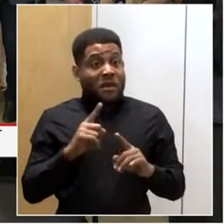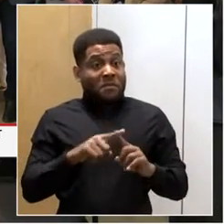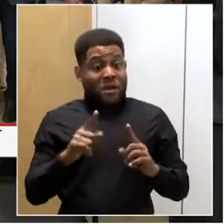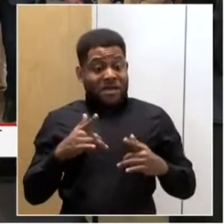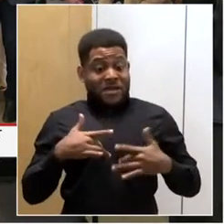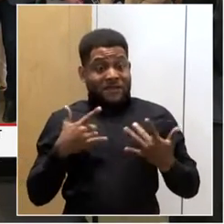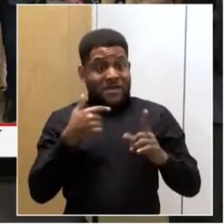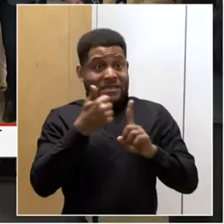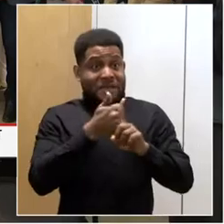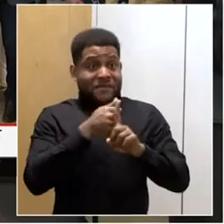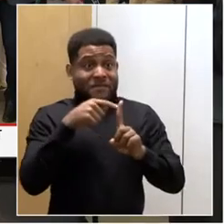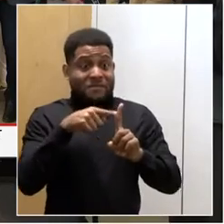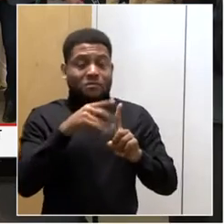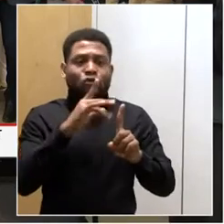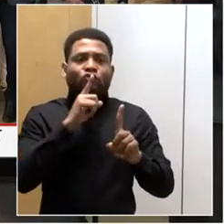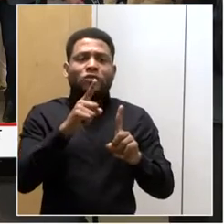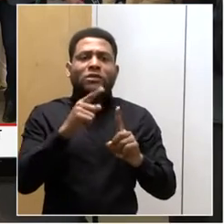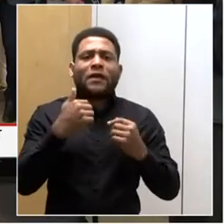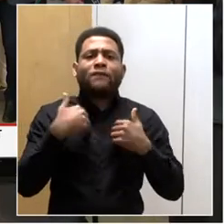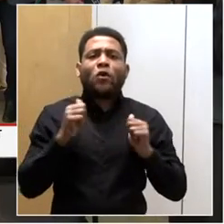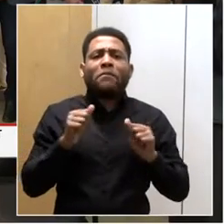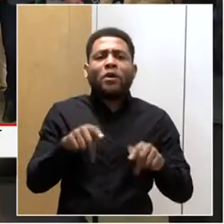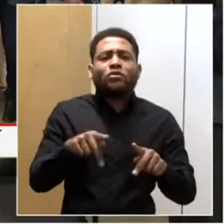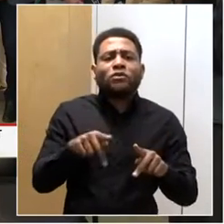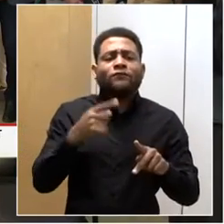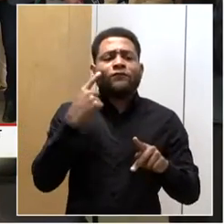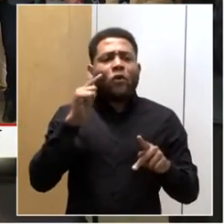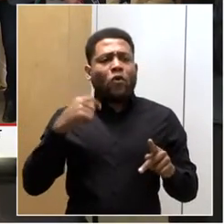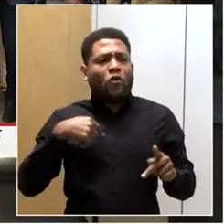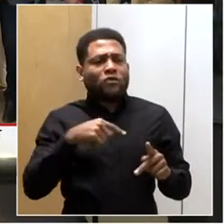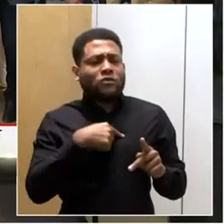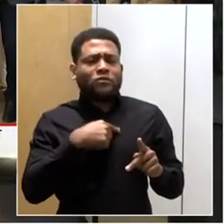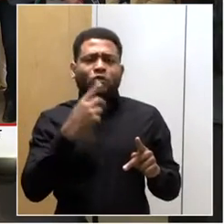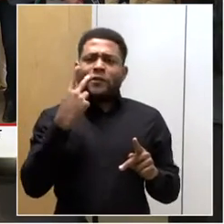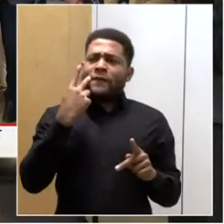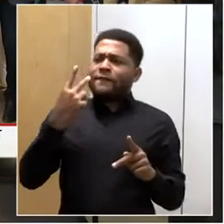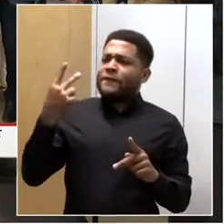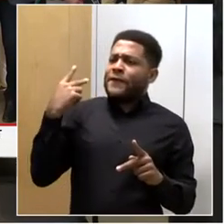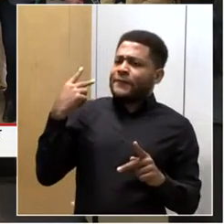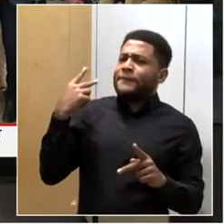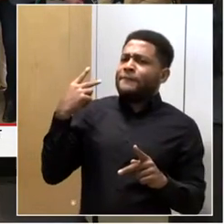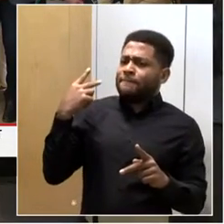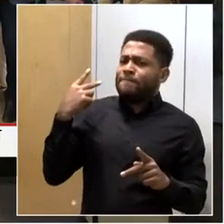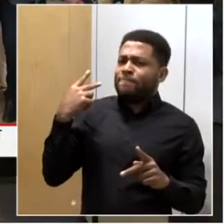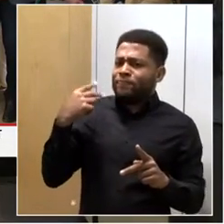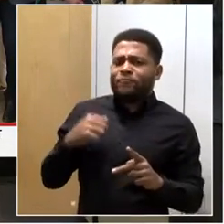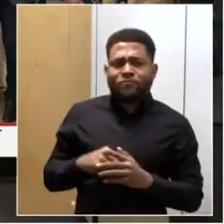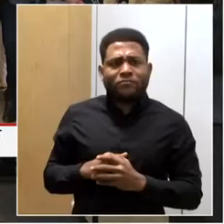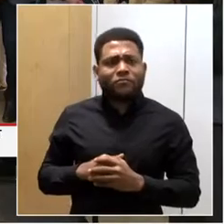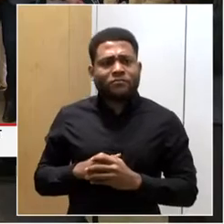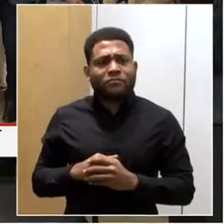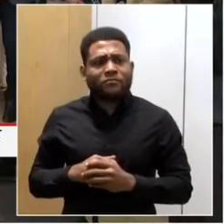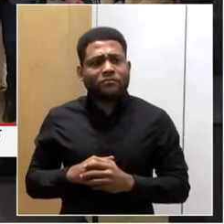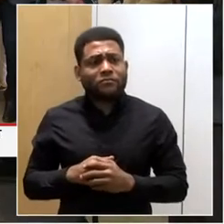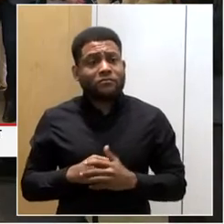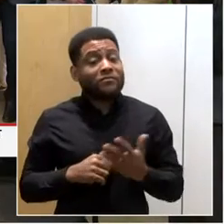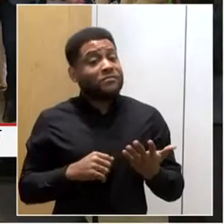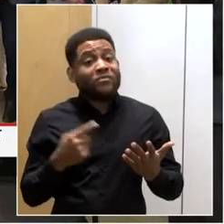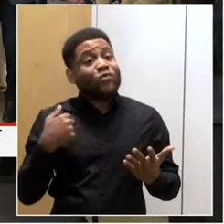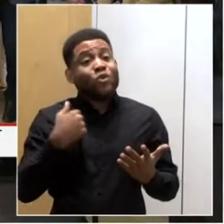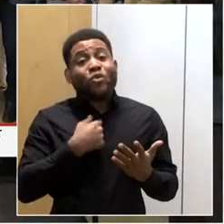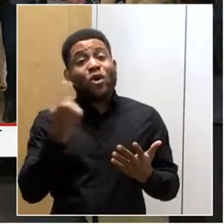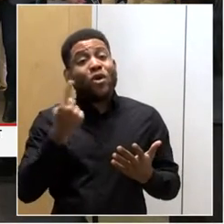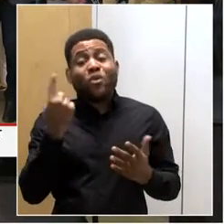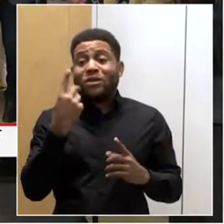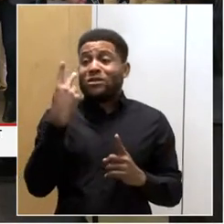actually offered an opportunity for us to reflect, which is what we're always doing. And within literally a day of